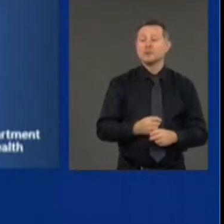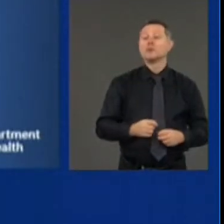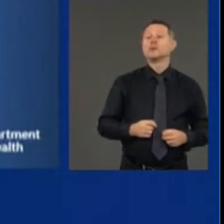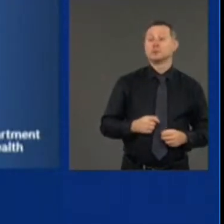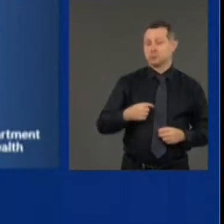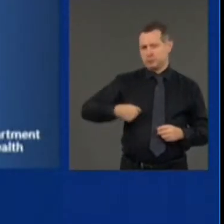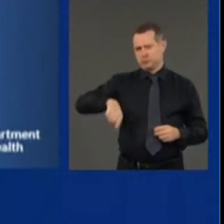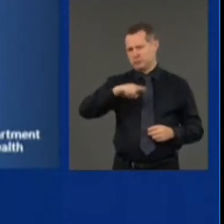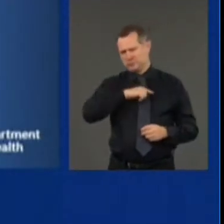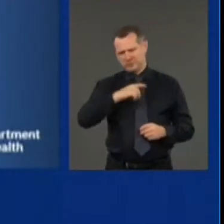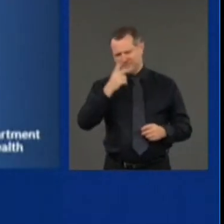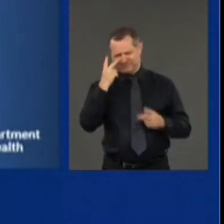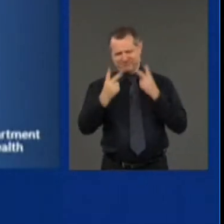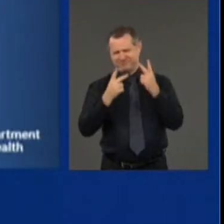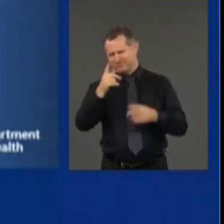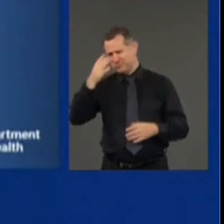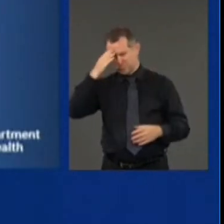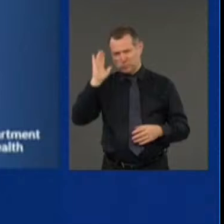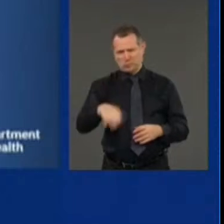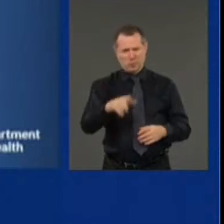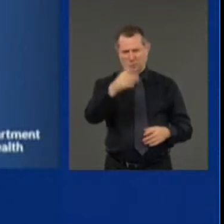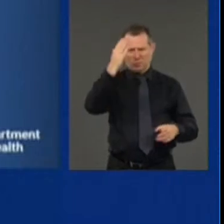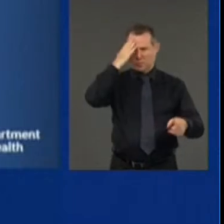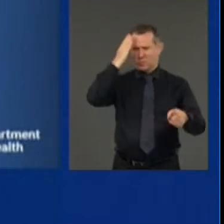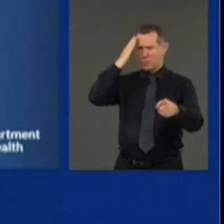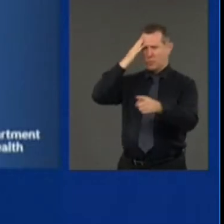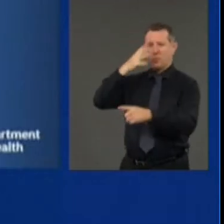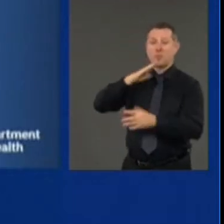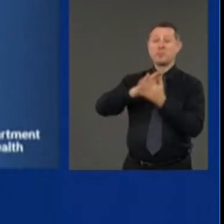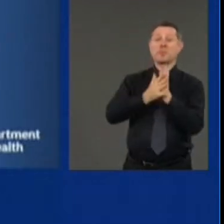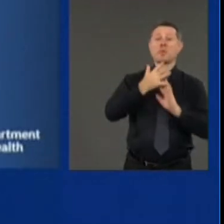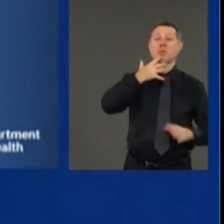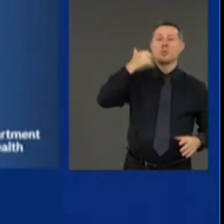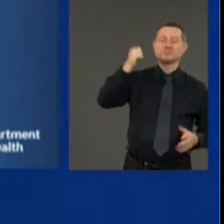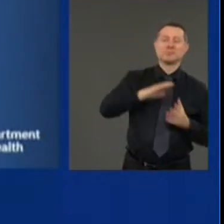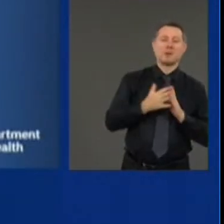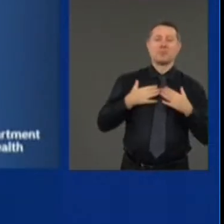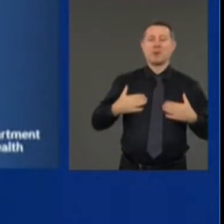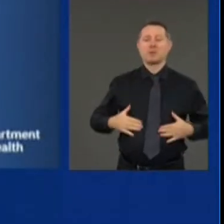lives. This is one of the big challenges that we've had.